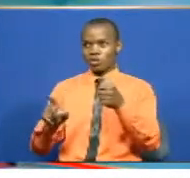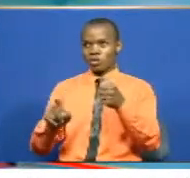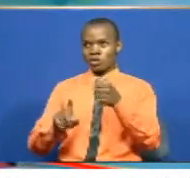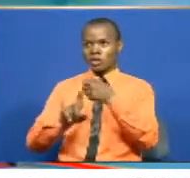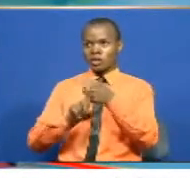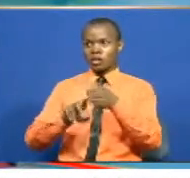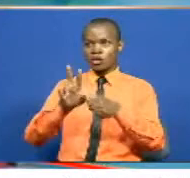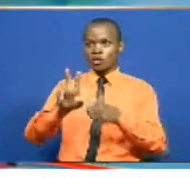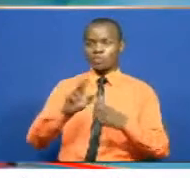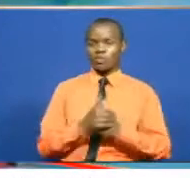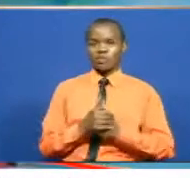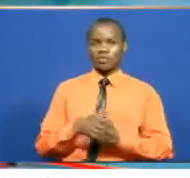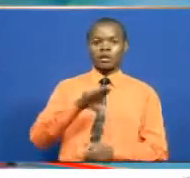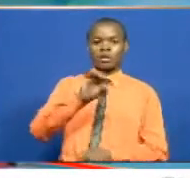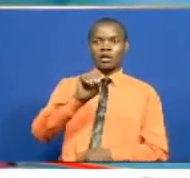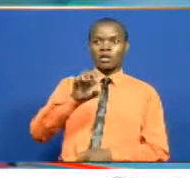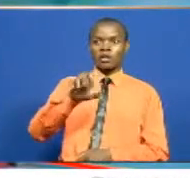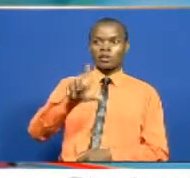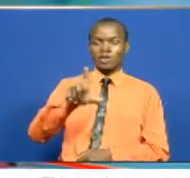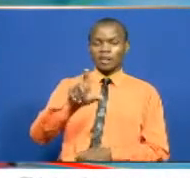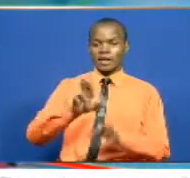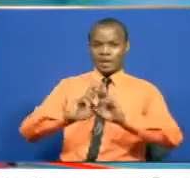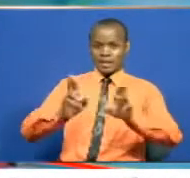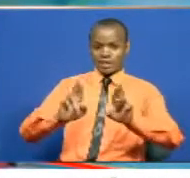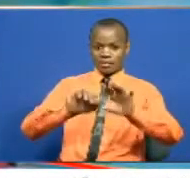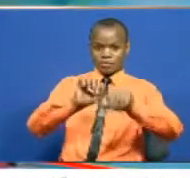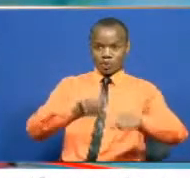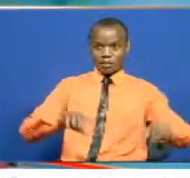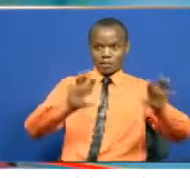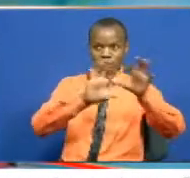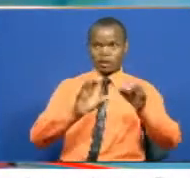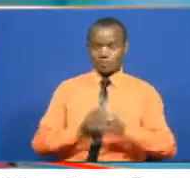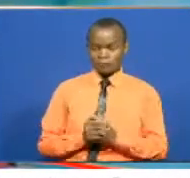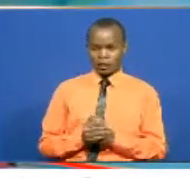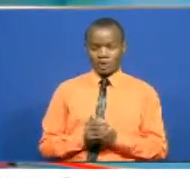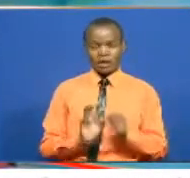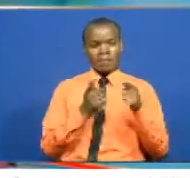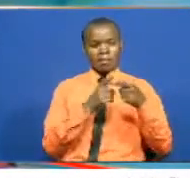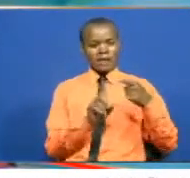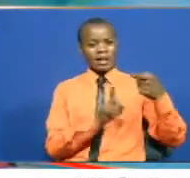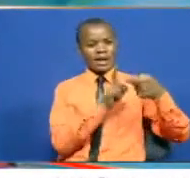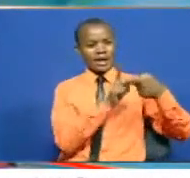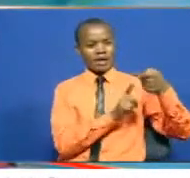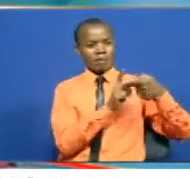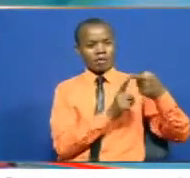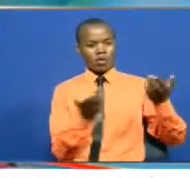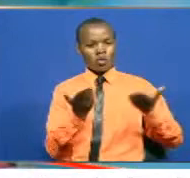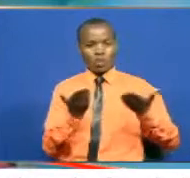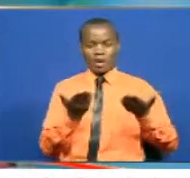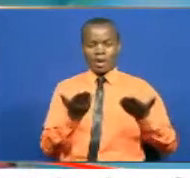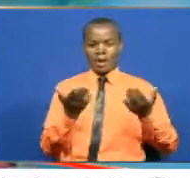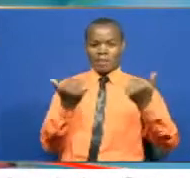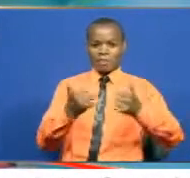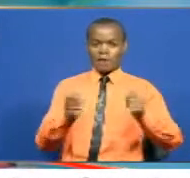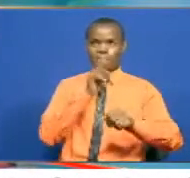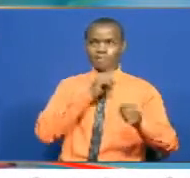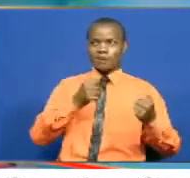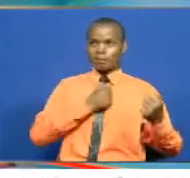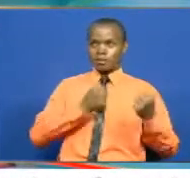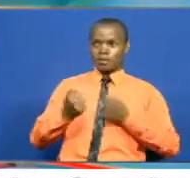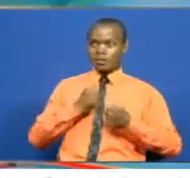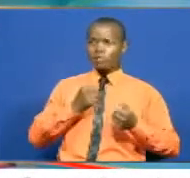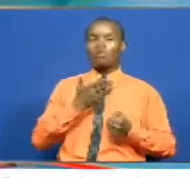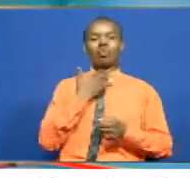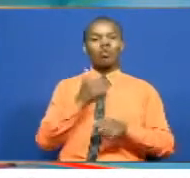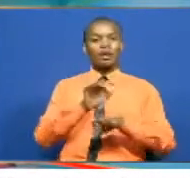We'll be joining you in just about 5 minutes' time. But from the experience of playing in Rwanda's coach Sadat, let me ask, first of all,